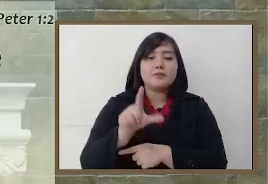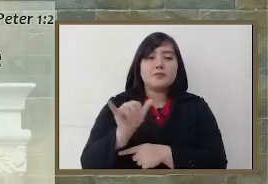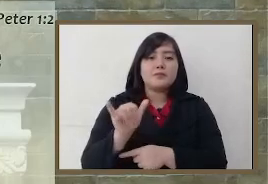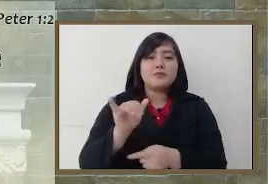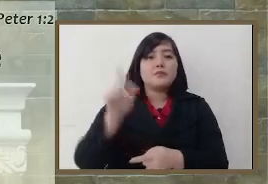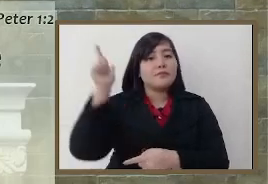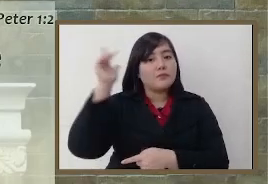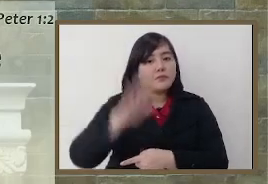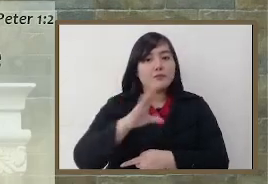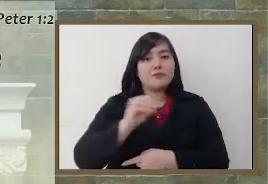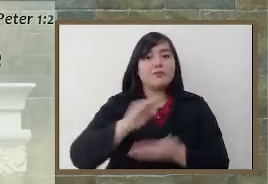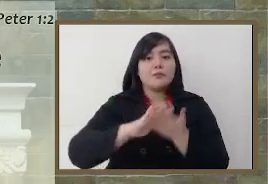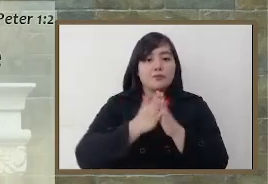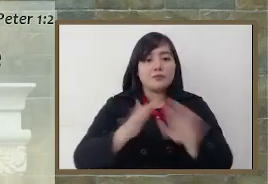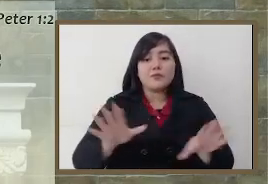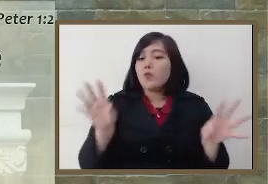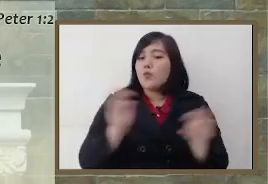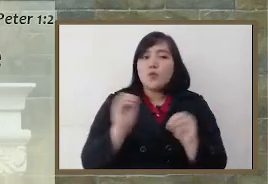knowledge of God.